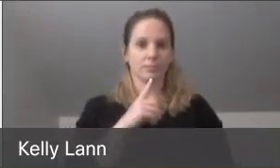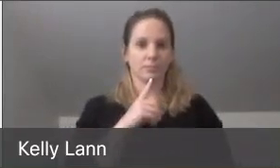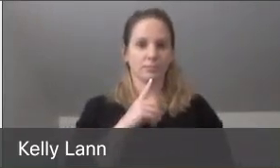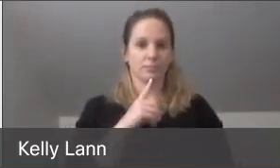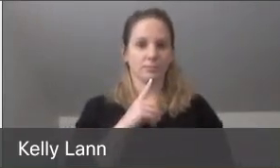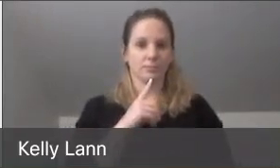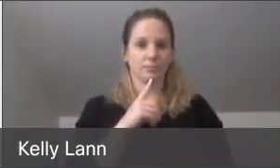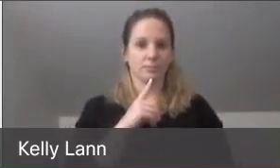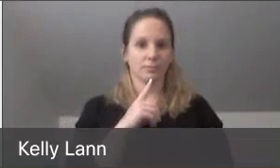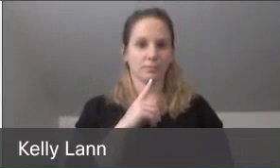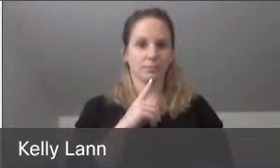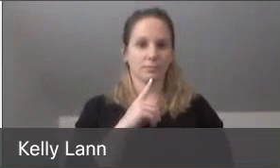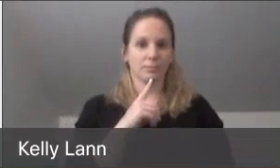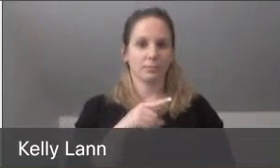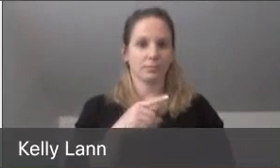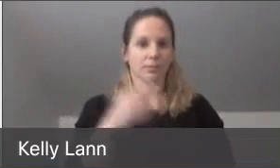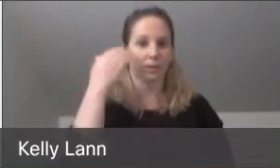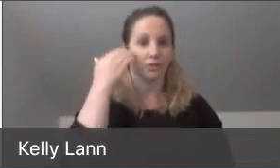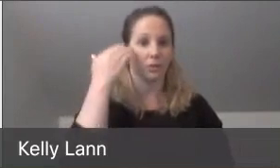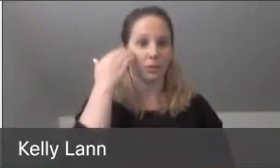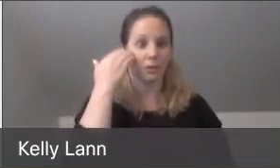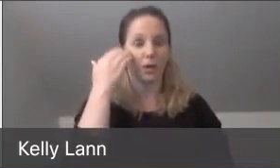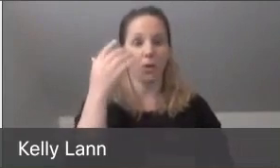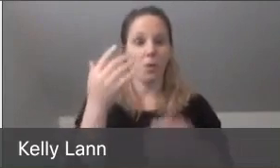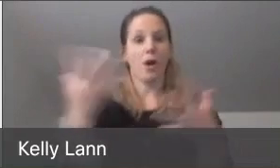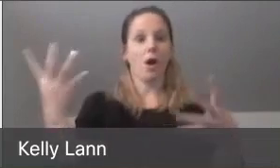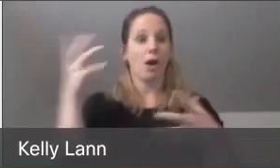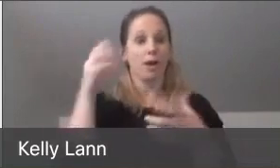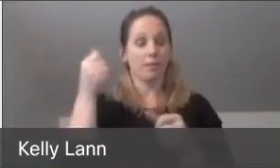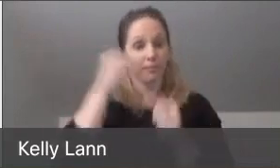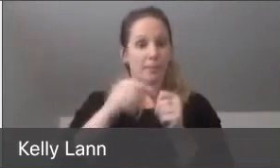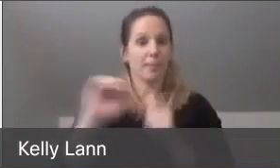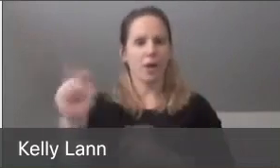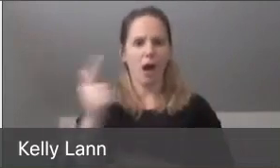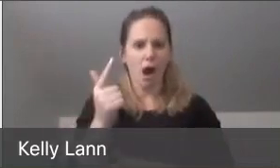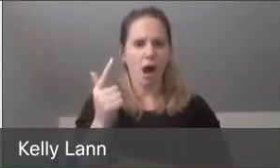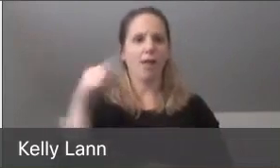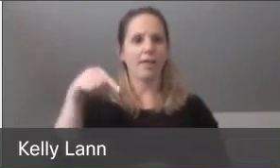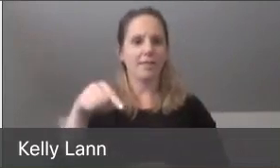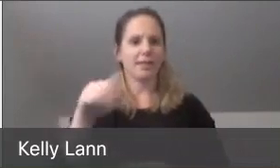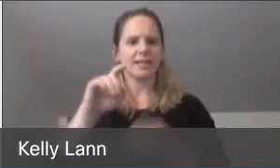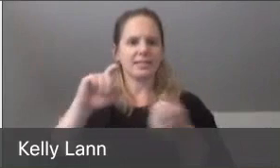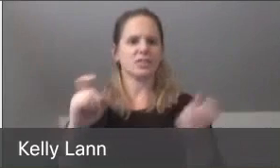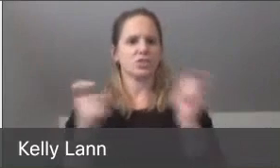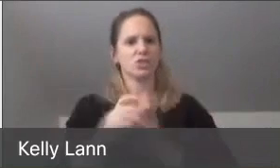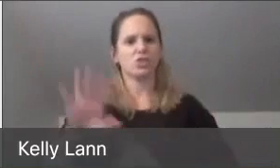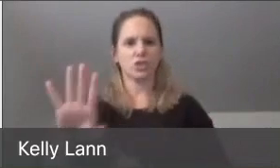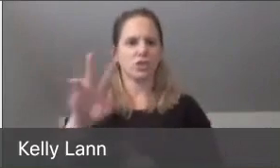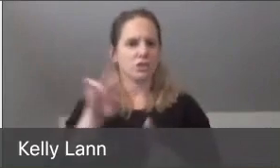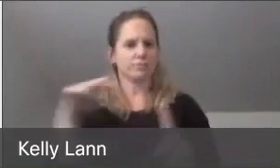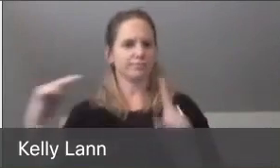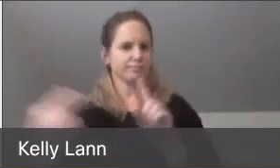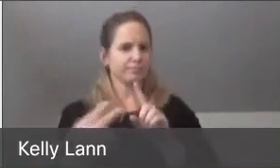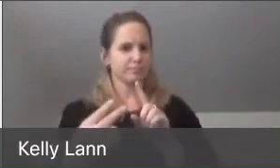providing trauma-informed practices. So keeping all of this in mind are really it's changing your paradigm in a